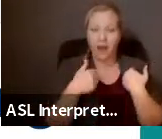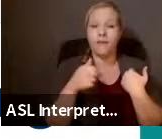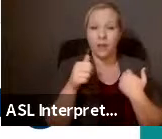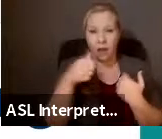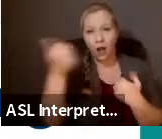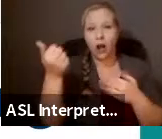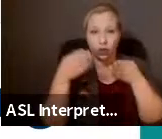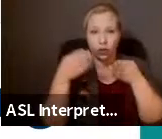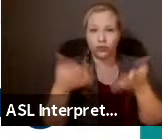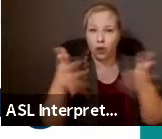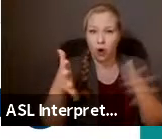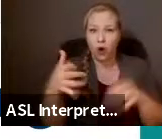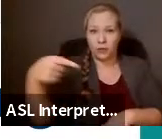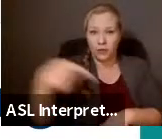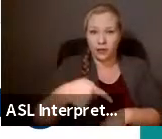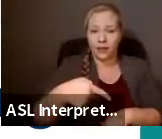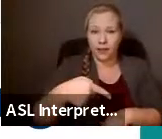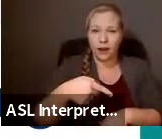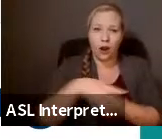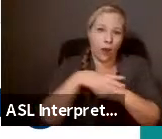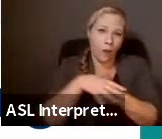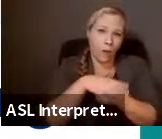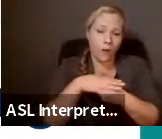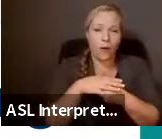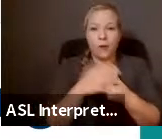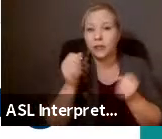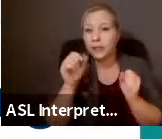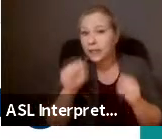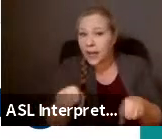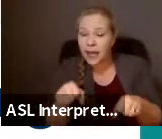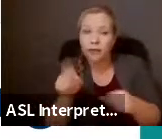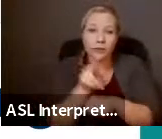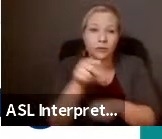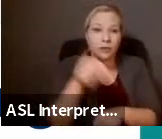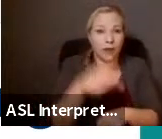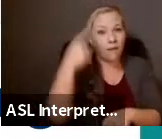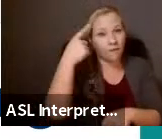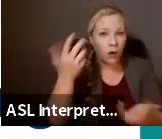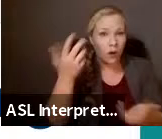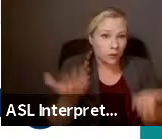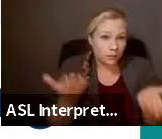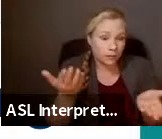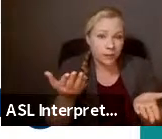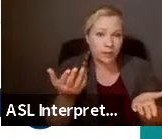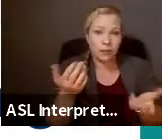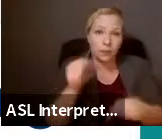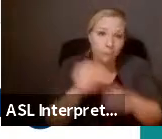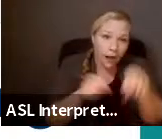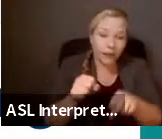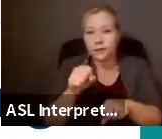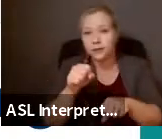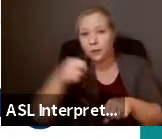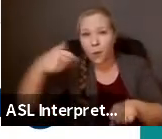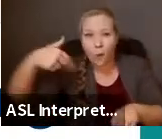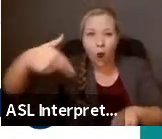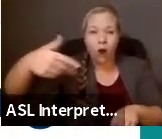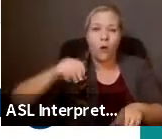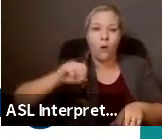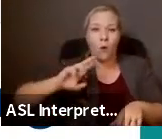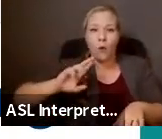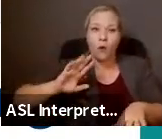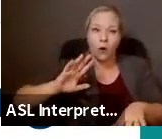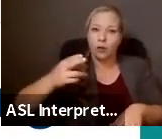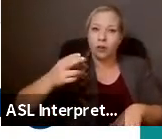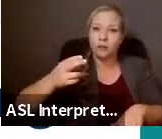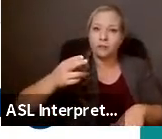carry bikes, and potentially carry transit over to Hayden Island. And so once we land on